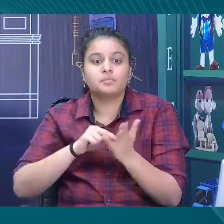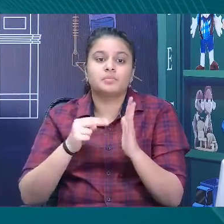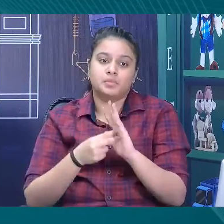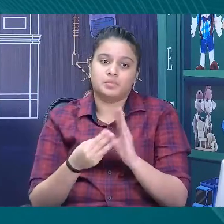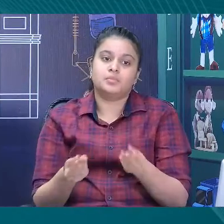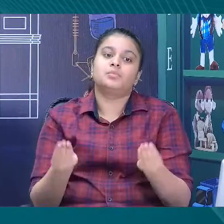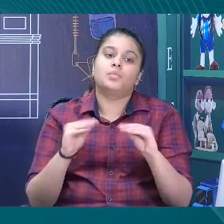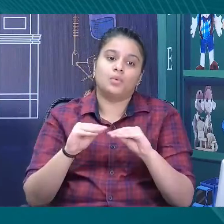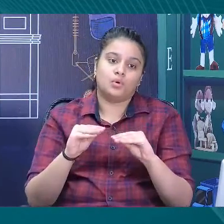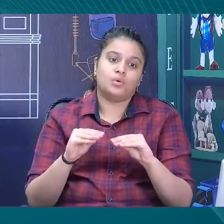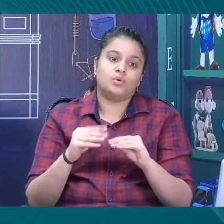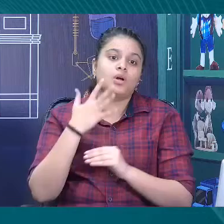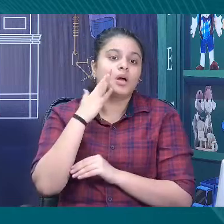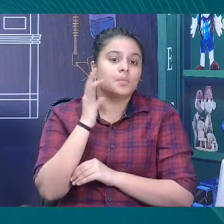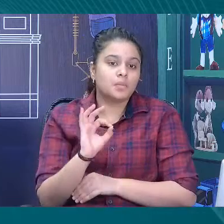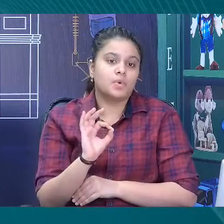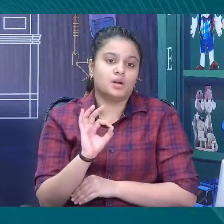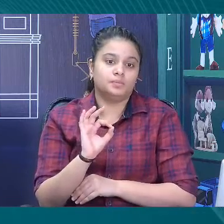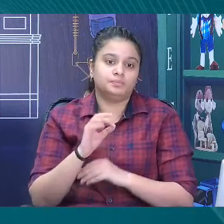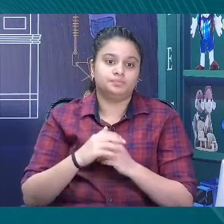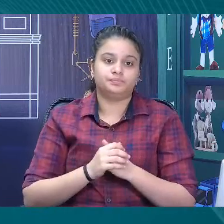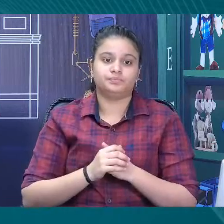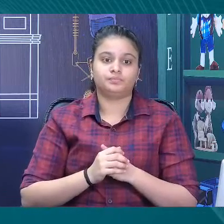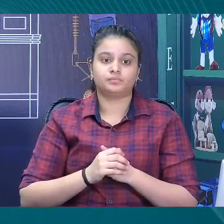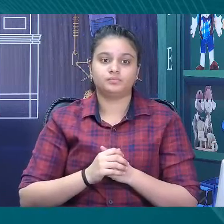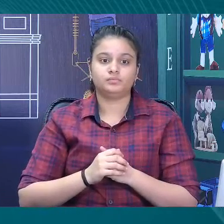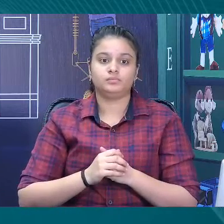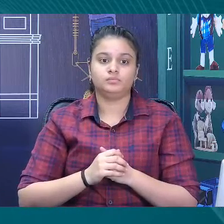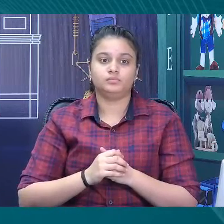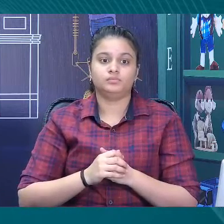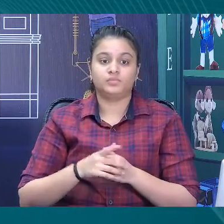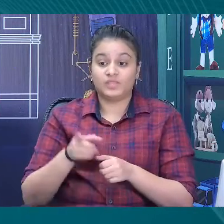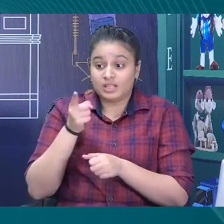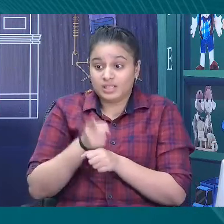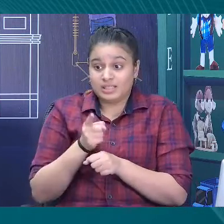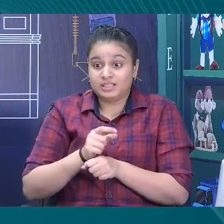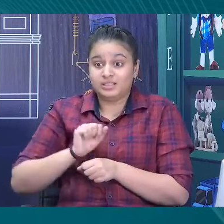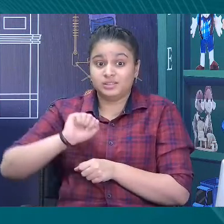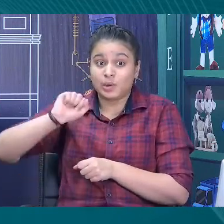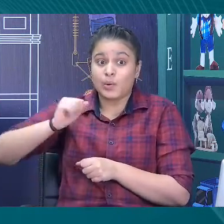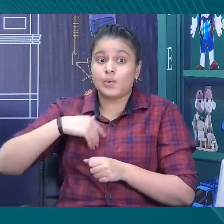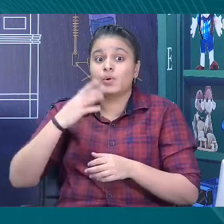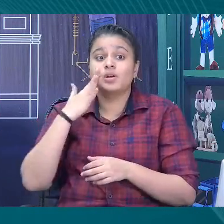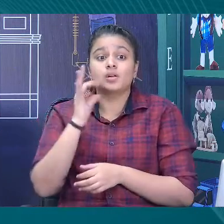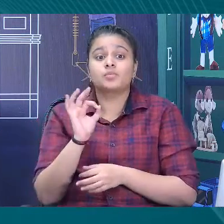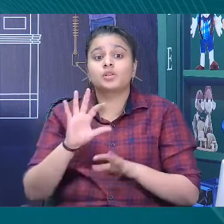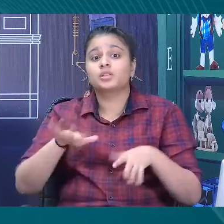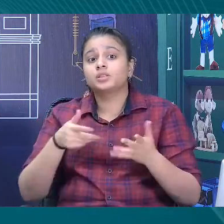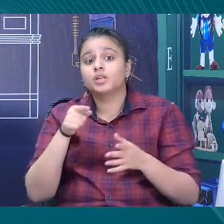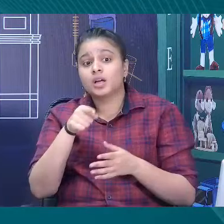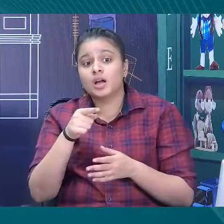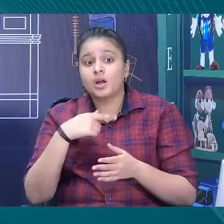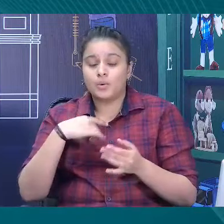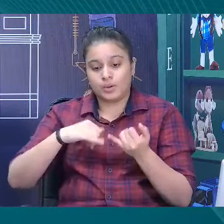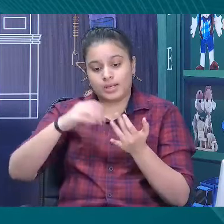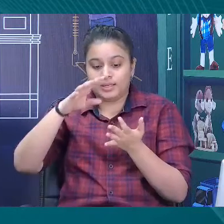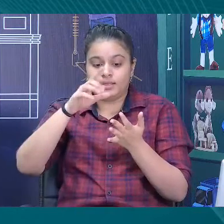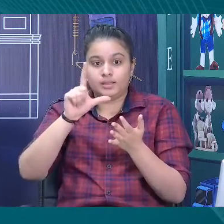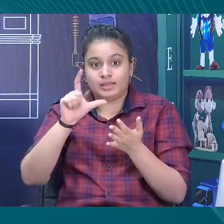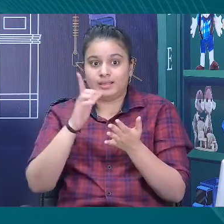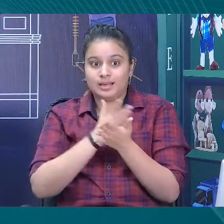important. And therefore, how important it is for the teacher to actually focus when she's planning her lesson.